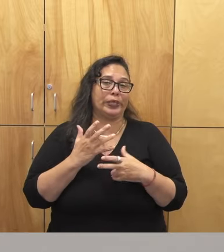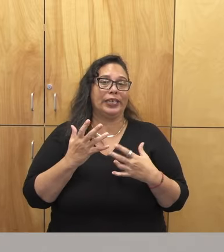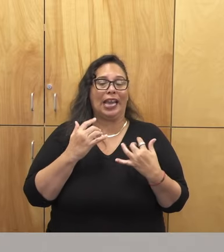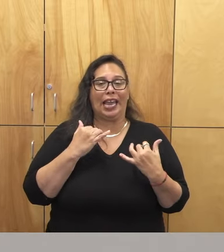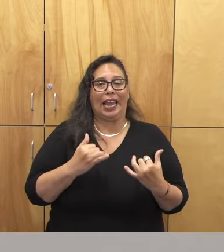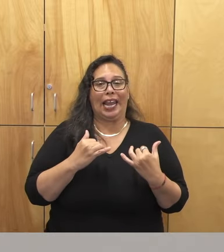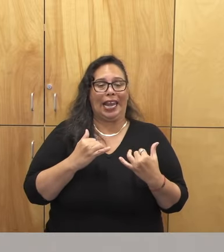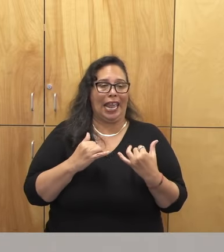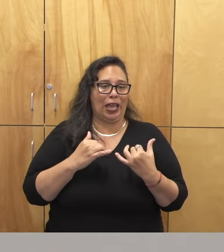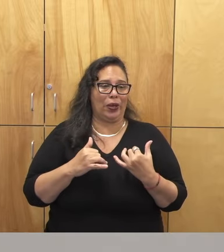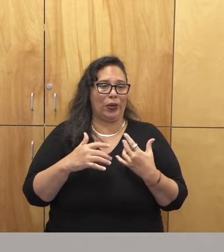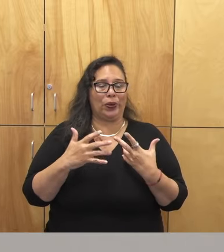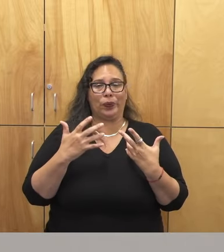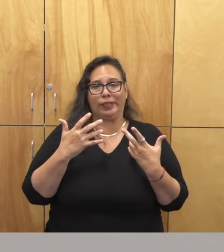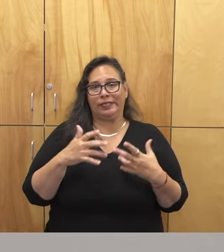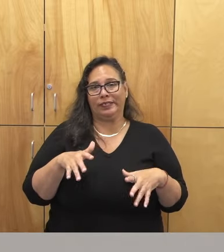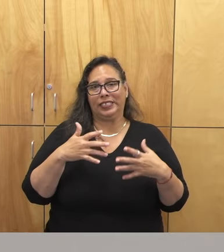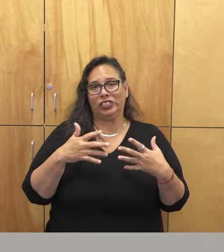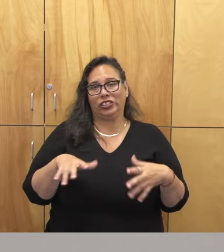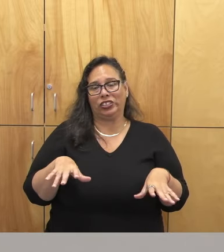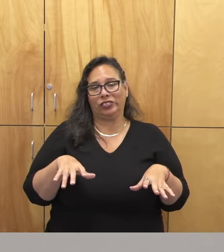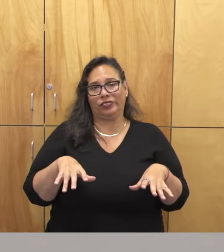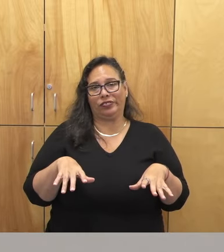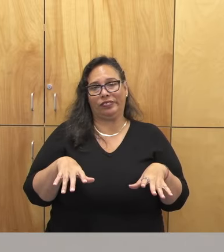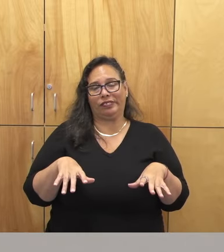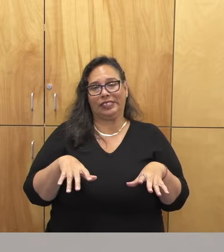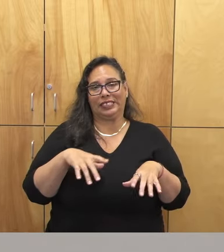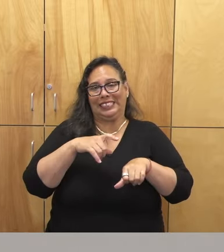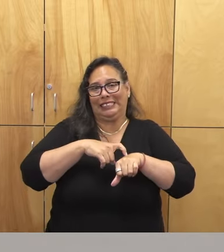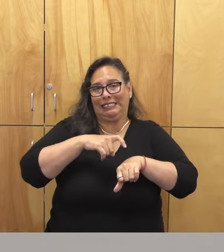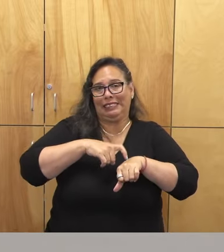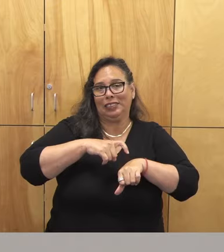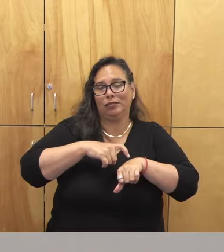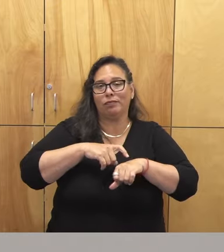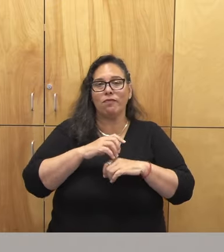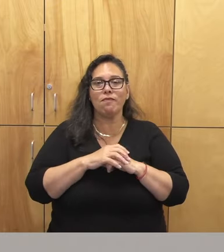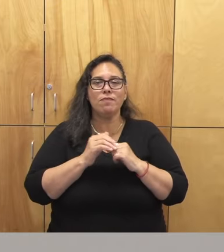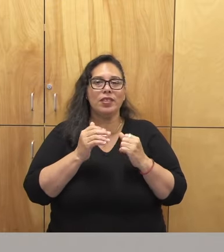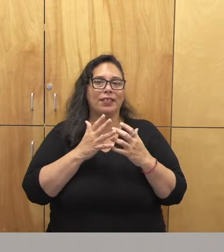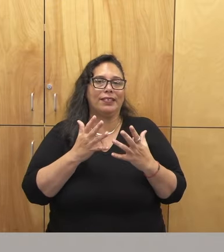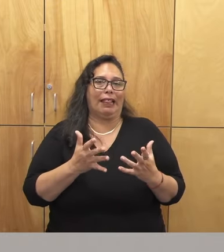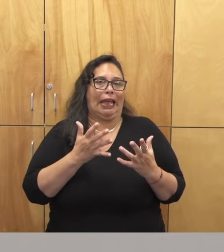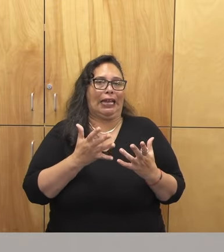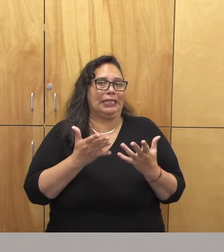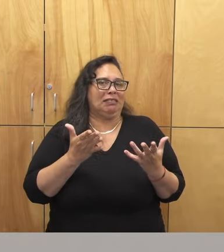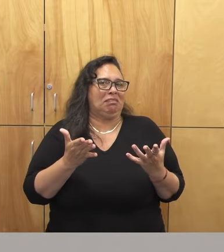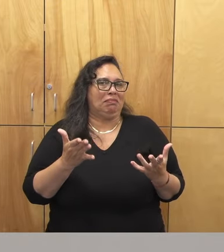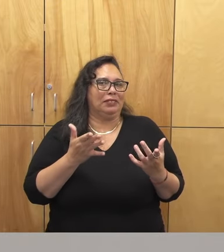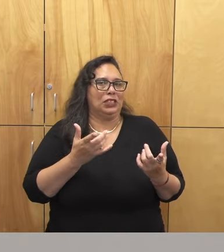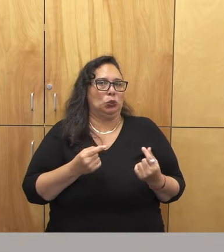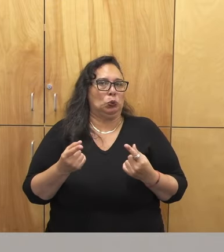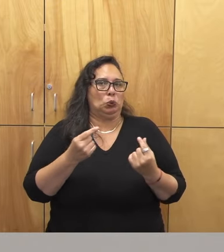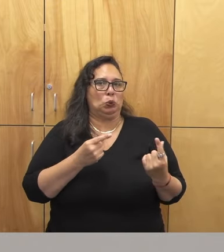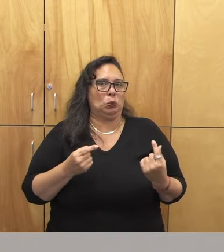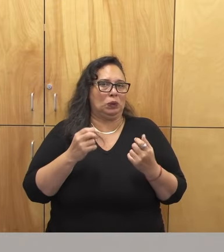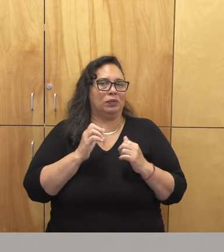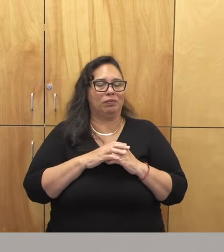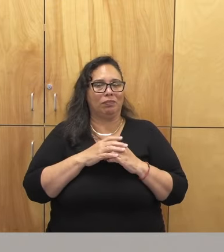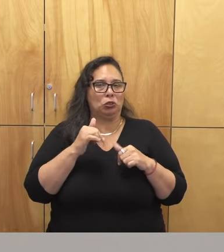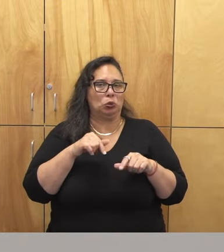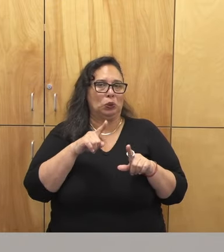finished this this season, and there's a lot of stuff to do educationally over the summer,